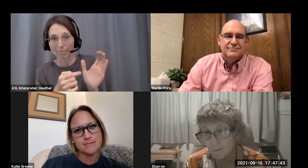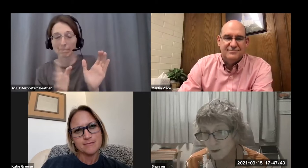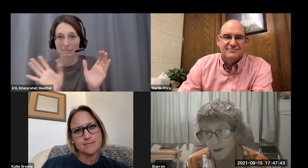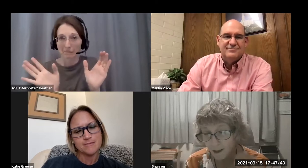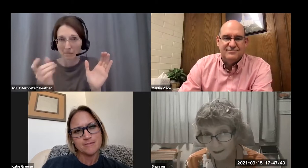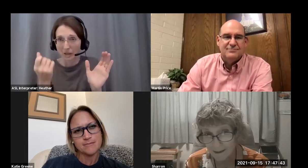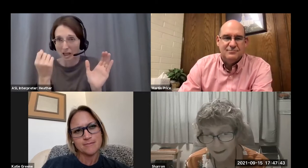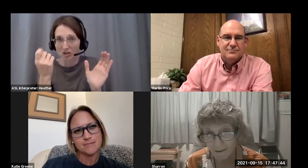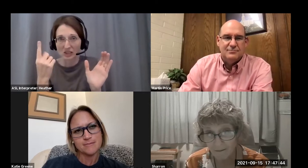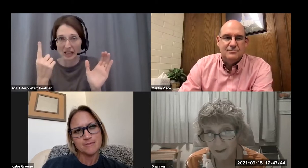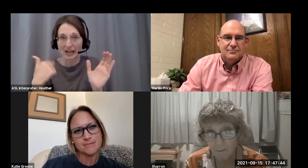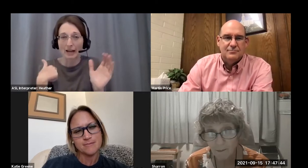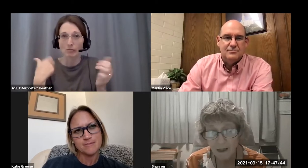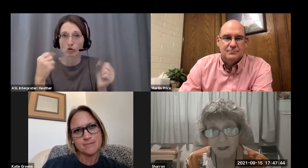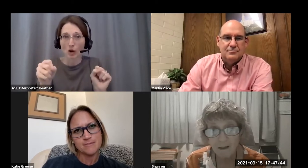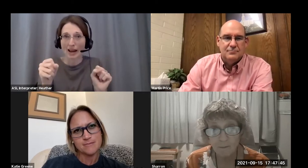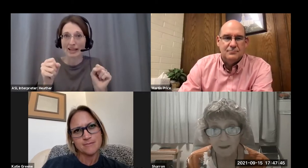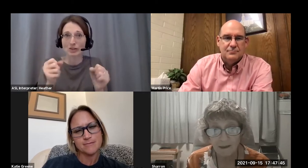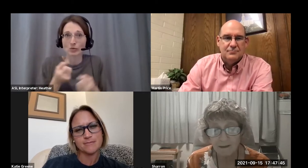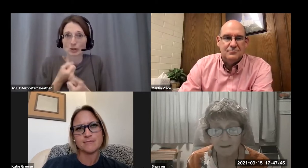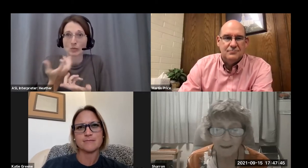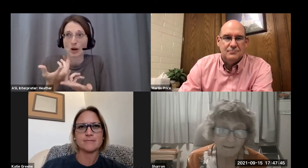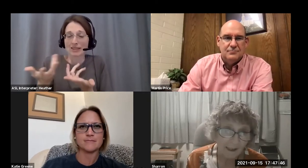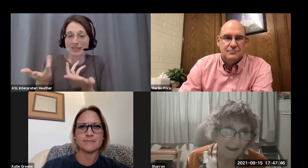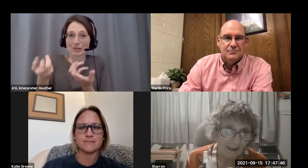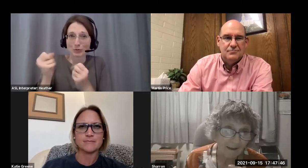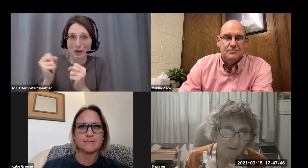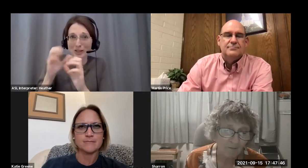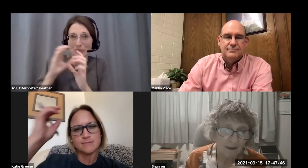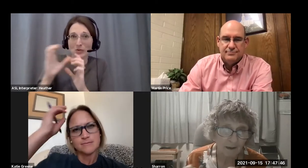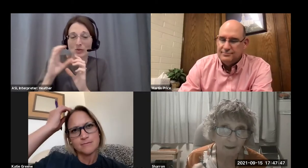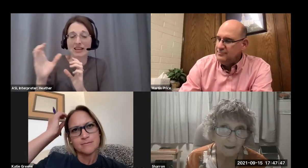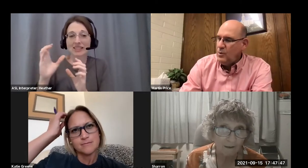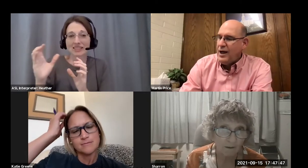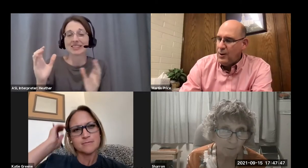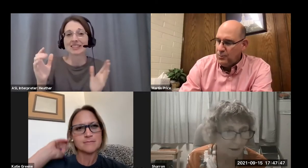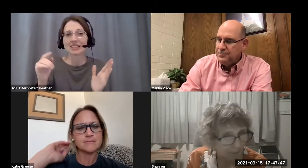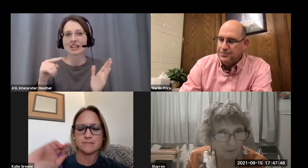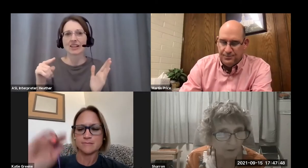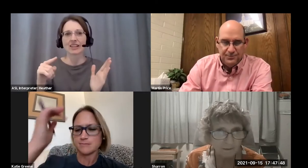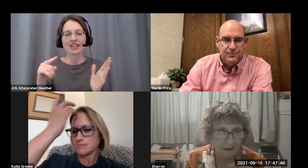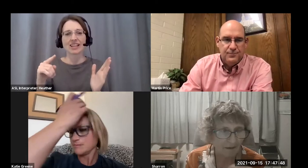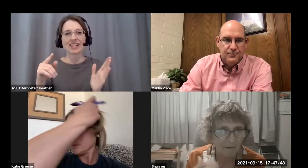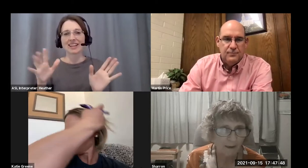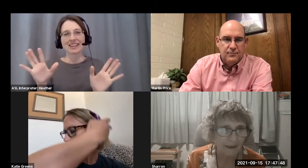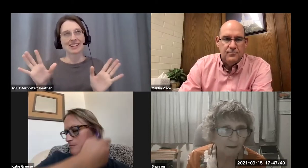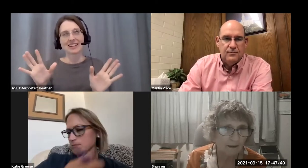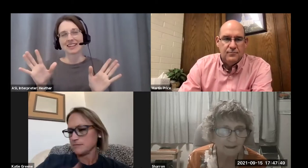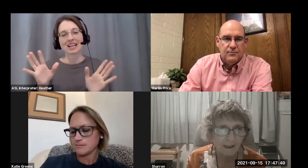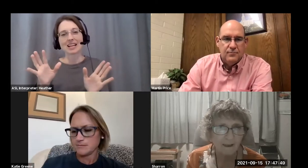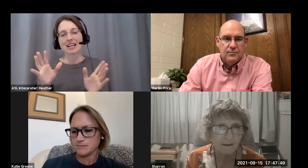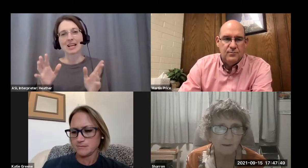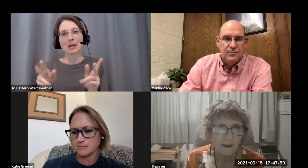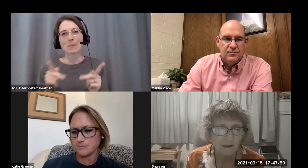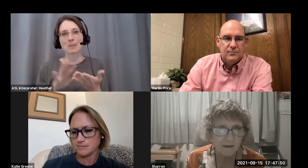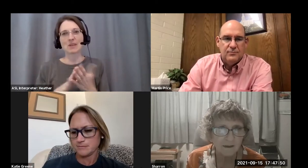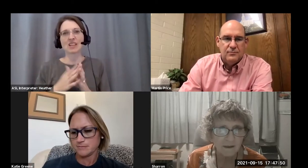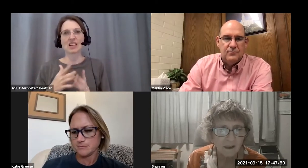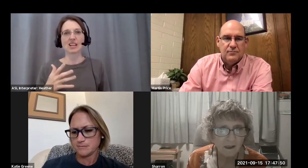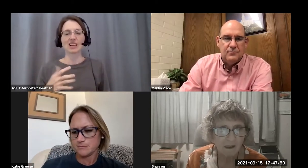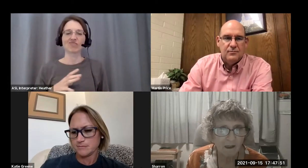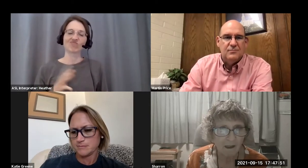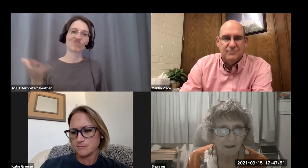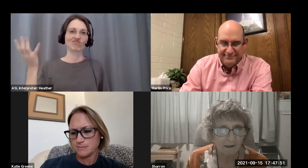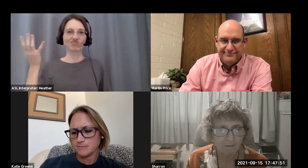what I'm trying to tell them. But then they get people get very irritated